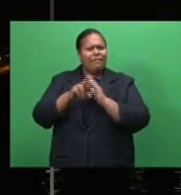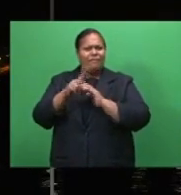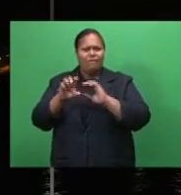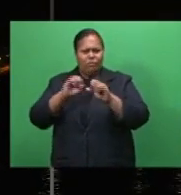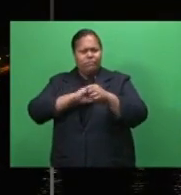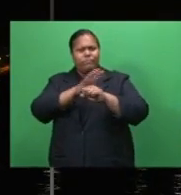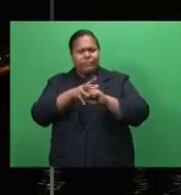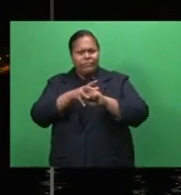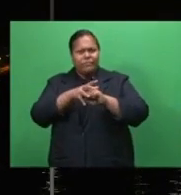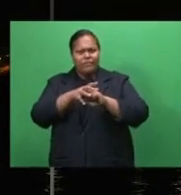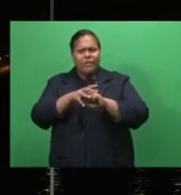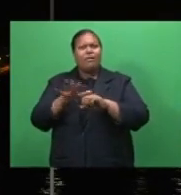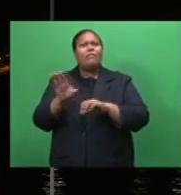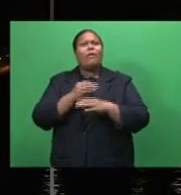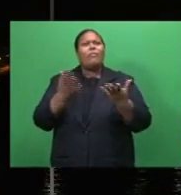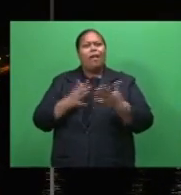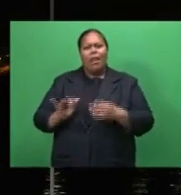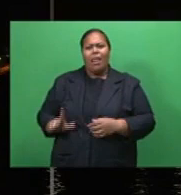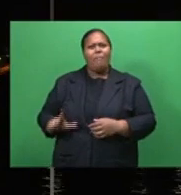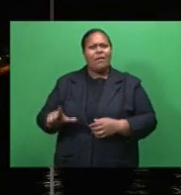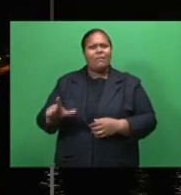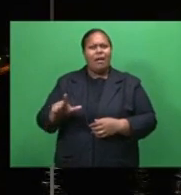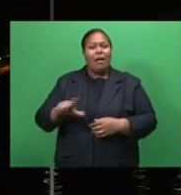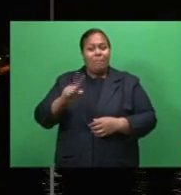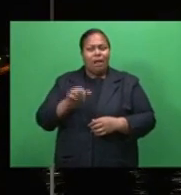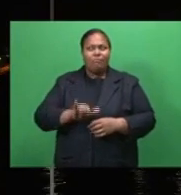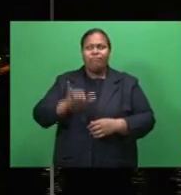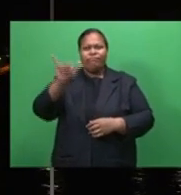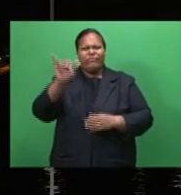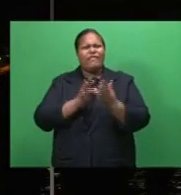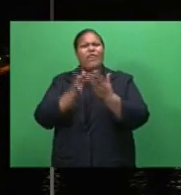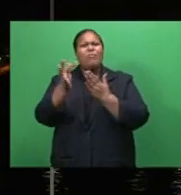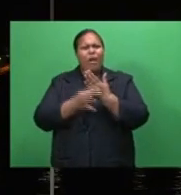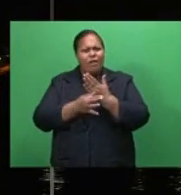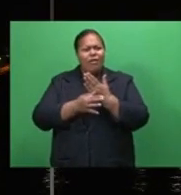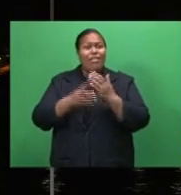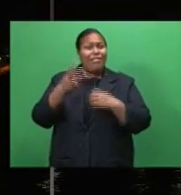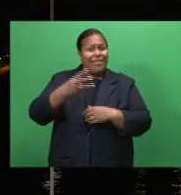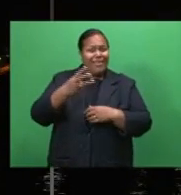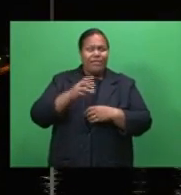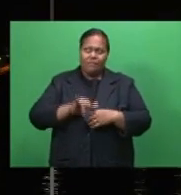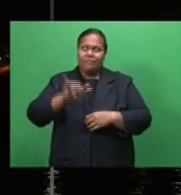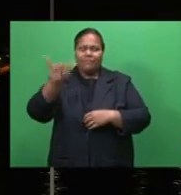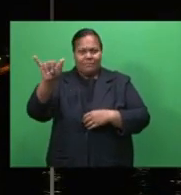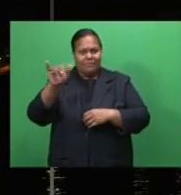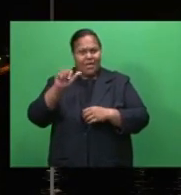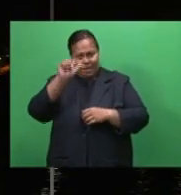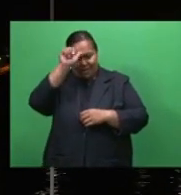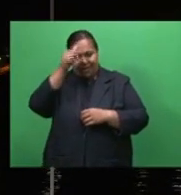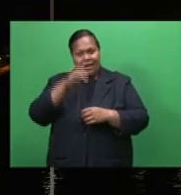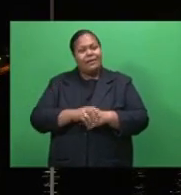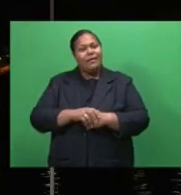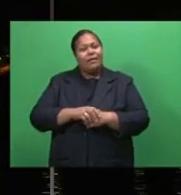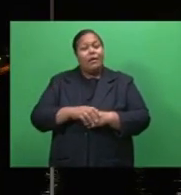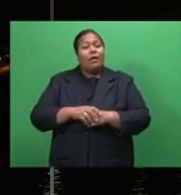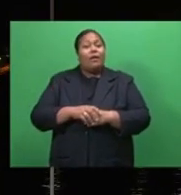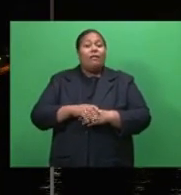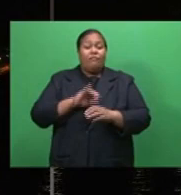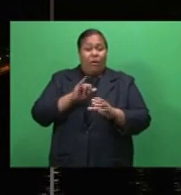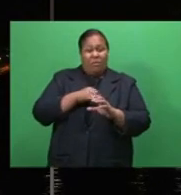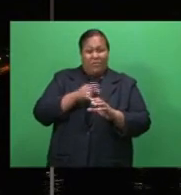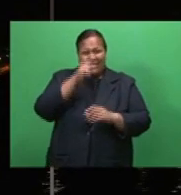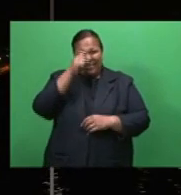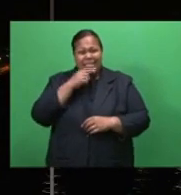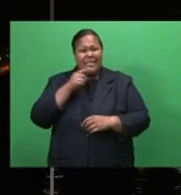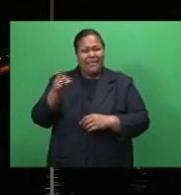Lambasa police station flew out to New Delhi on February 13th to undergo medical treatment. On May 18th, medical clearance